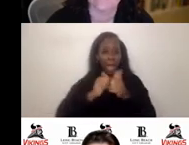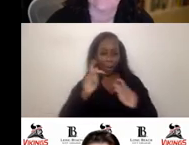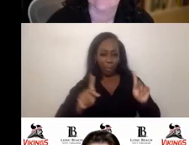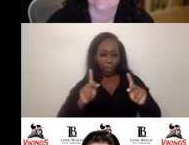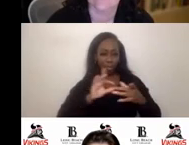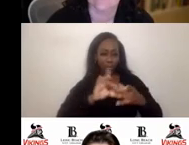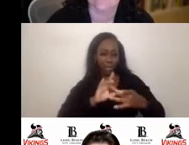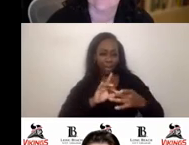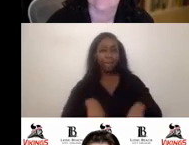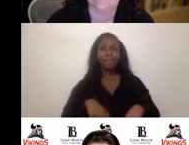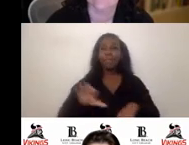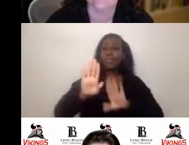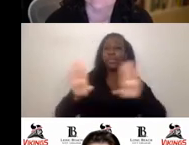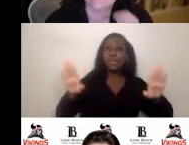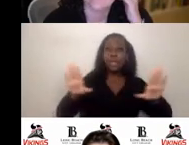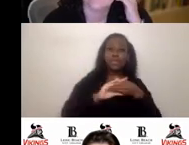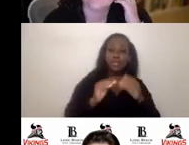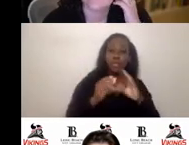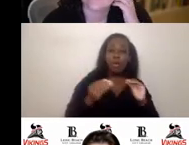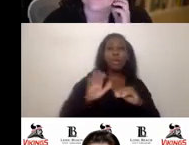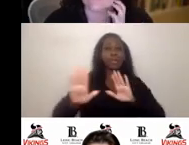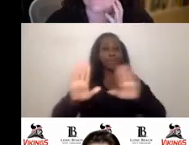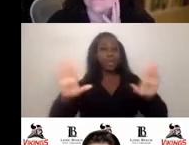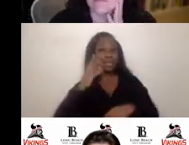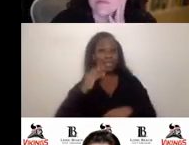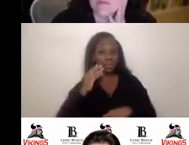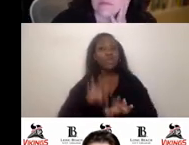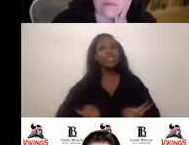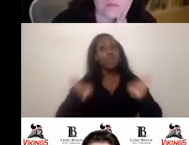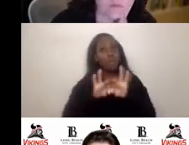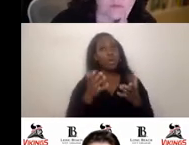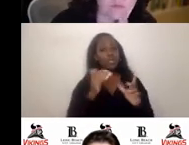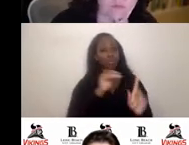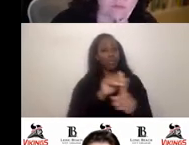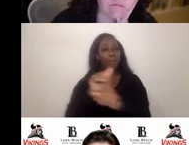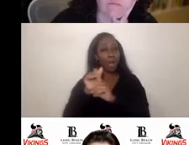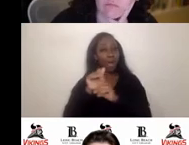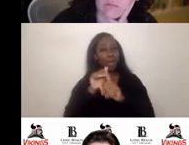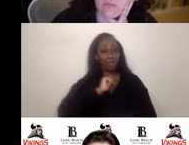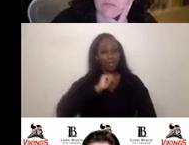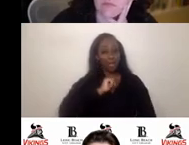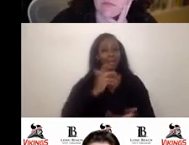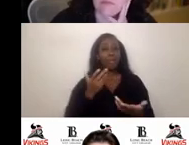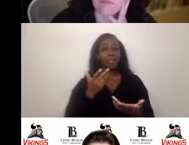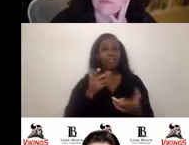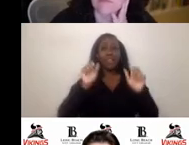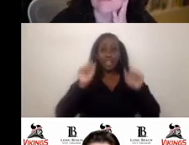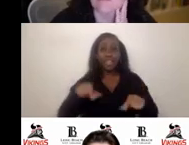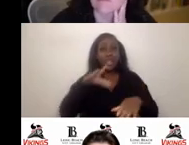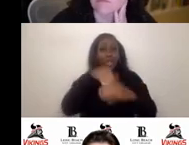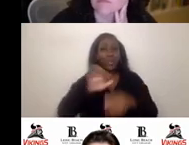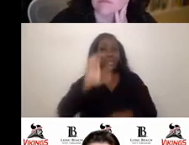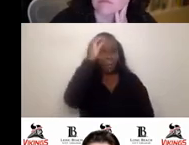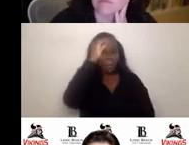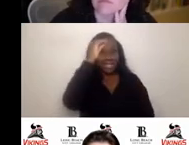what their story is, we want to remind ourselves that they could be subjective and that we want to remain open-ended and